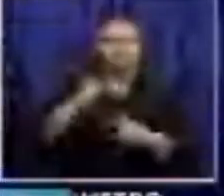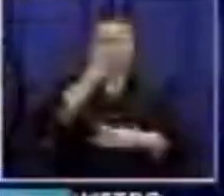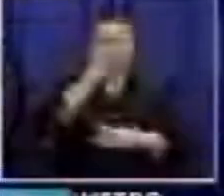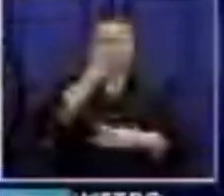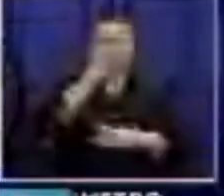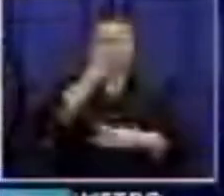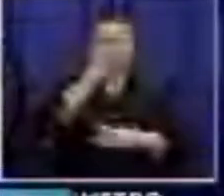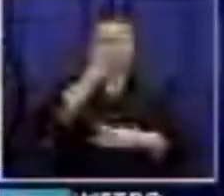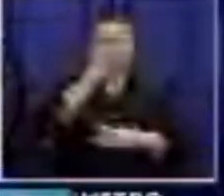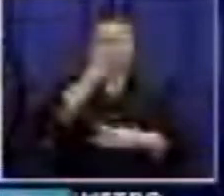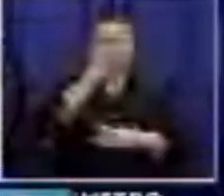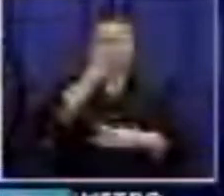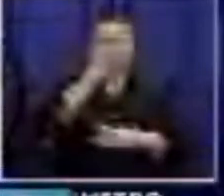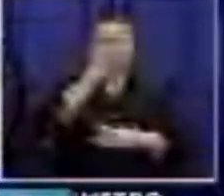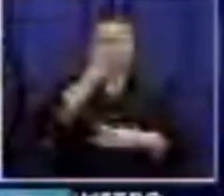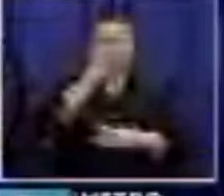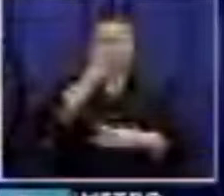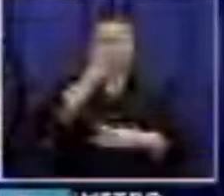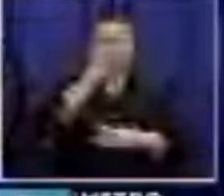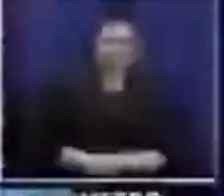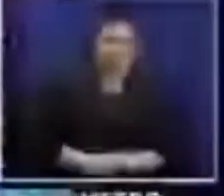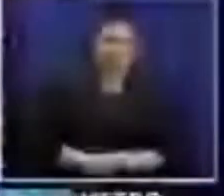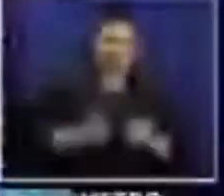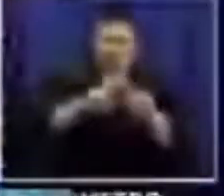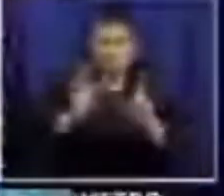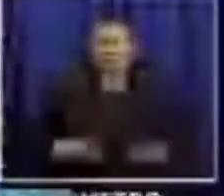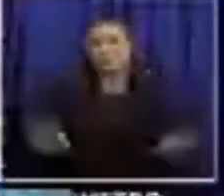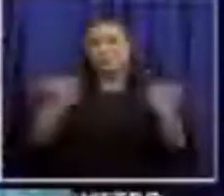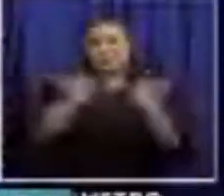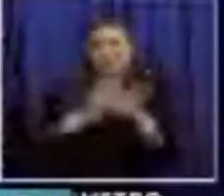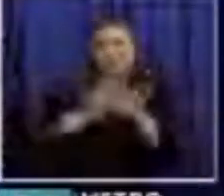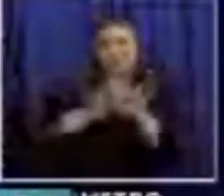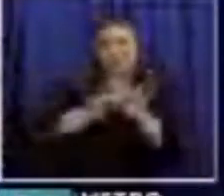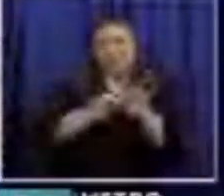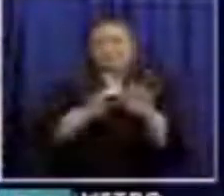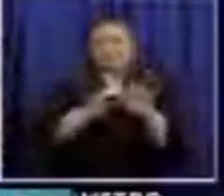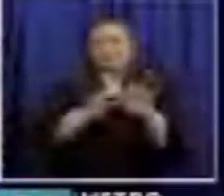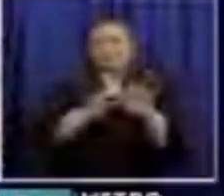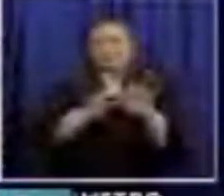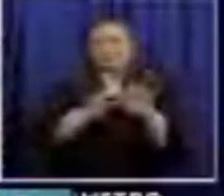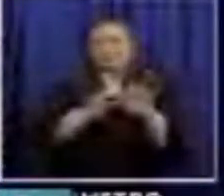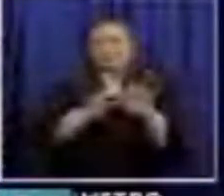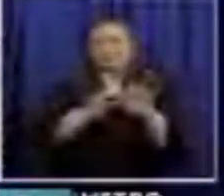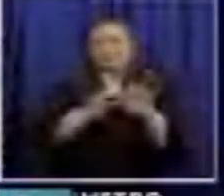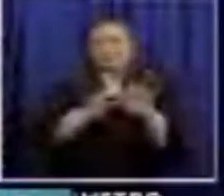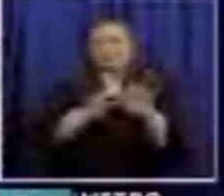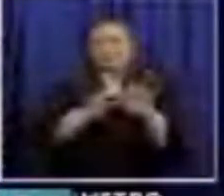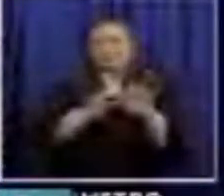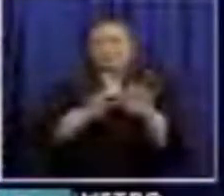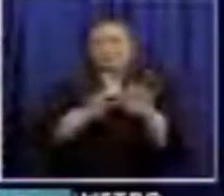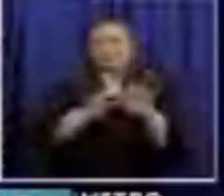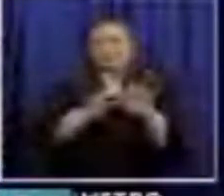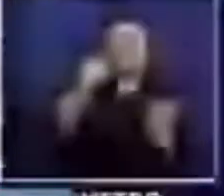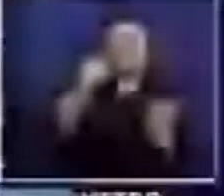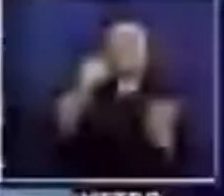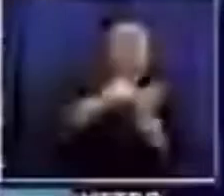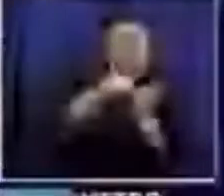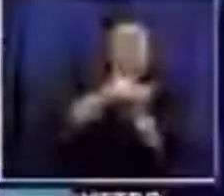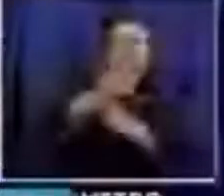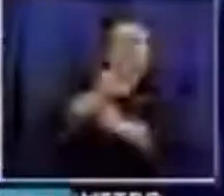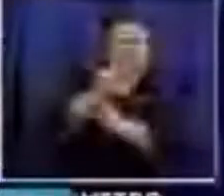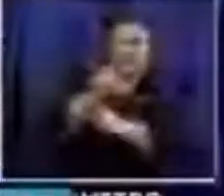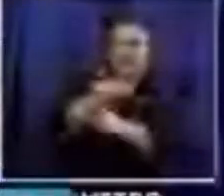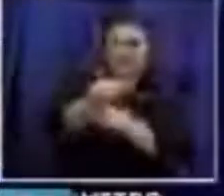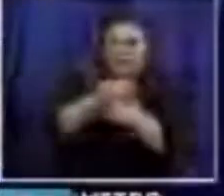important category, a huge category financially, is the $1.2 billion that have been handed out to Nashville area businesses in the form